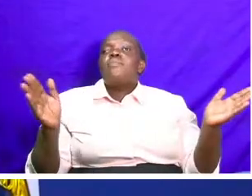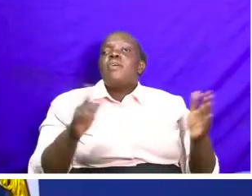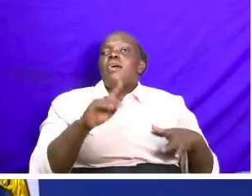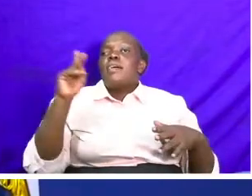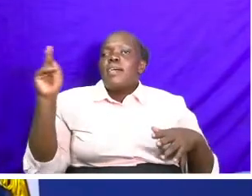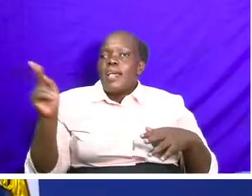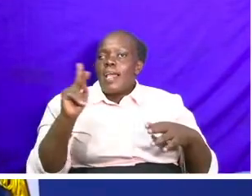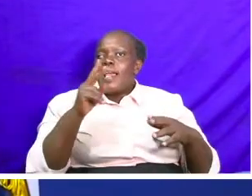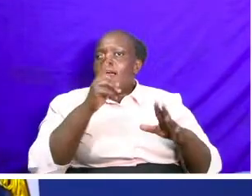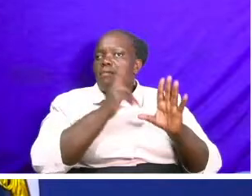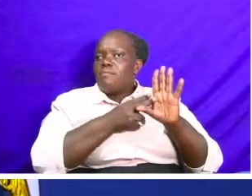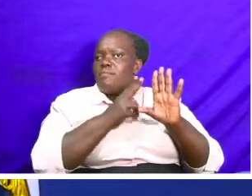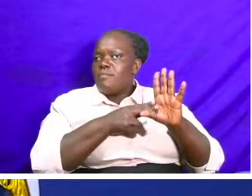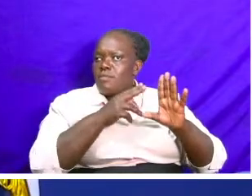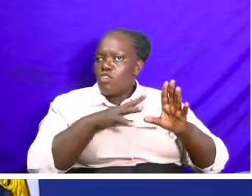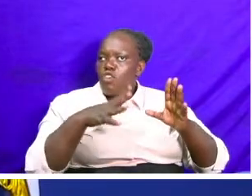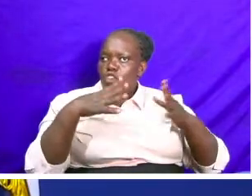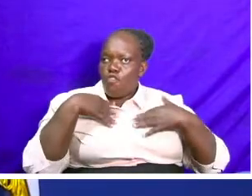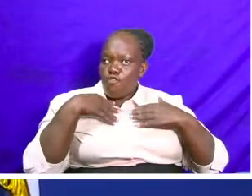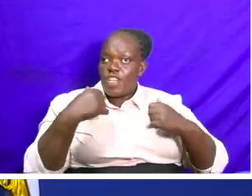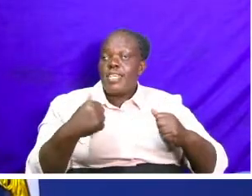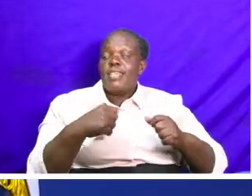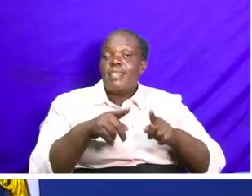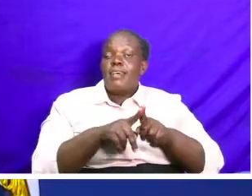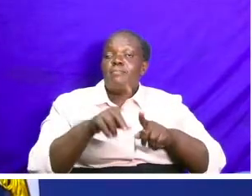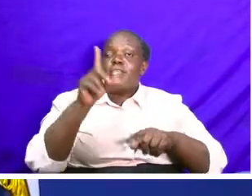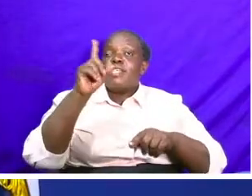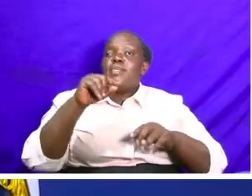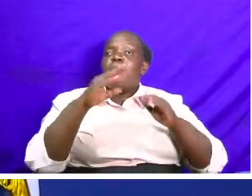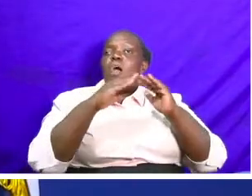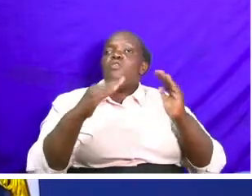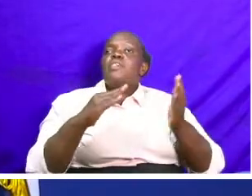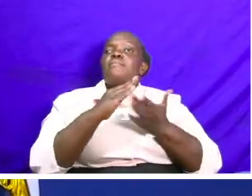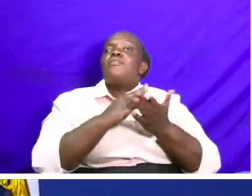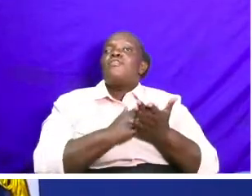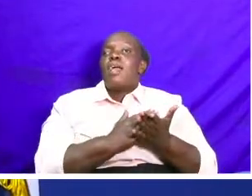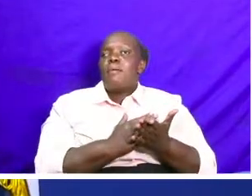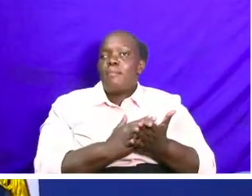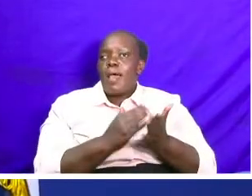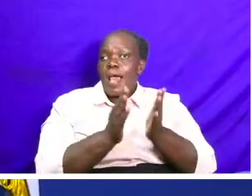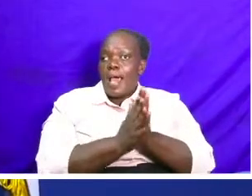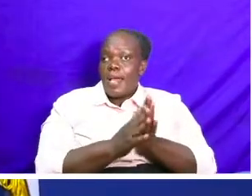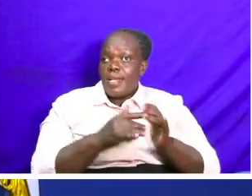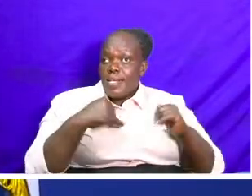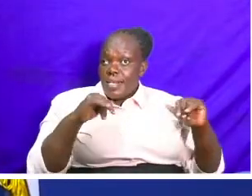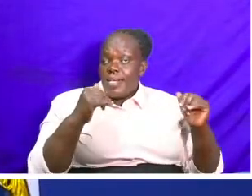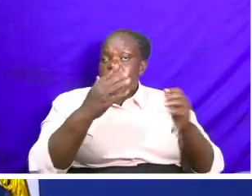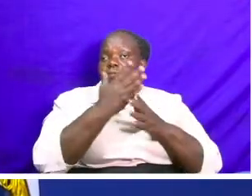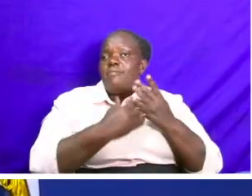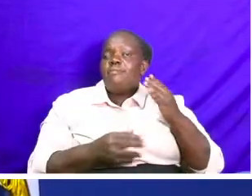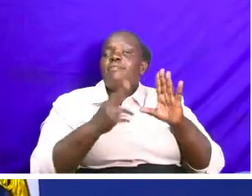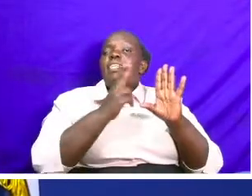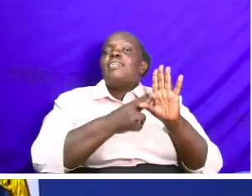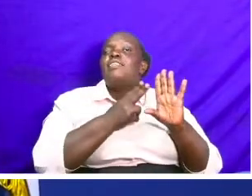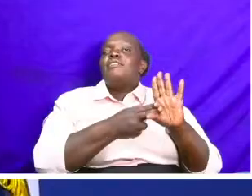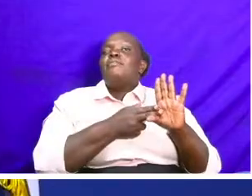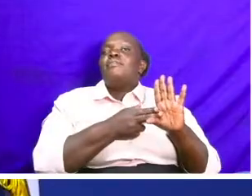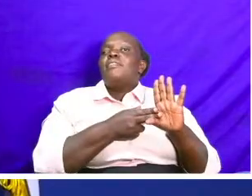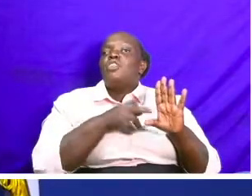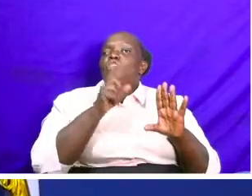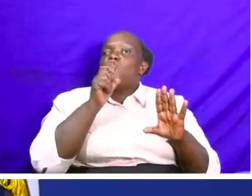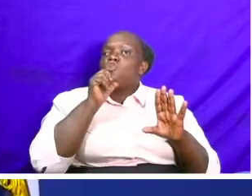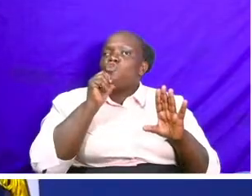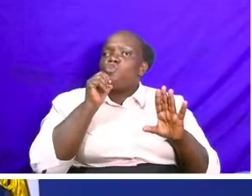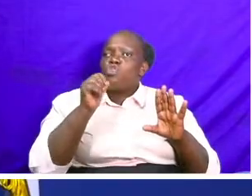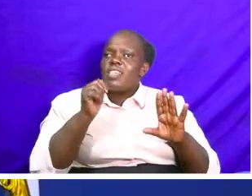Kenyans to participate confidently in the Affordable Housing Program, and attempts to discourage participation should be